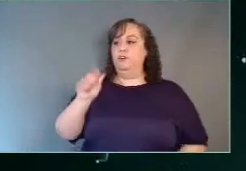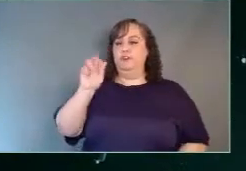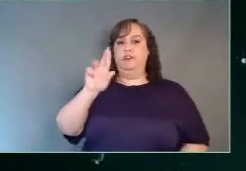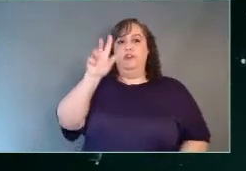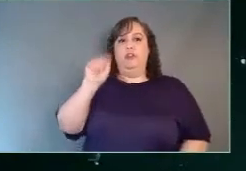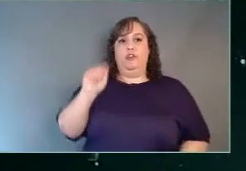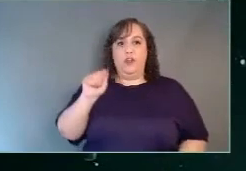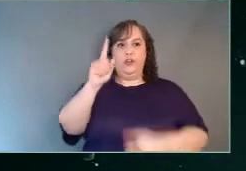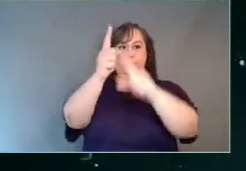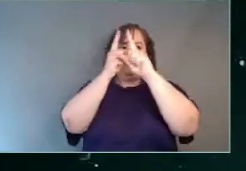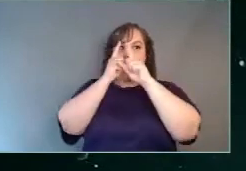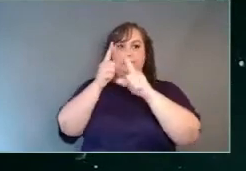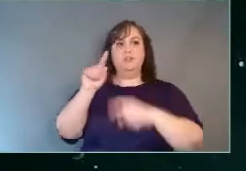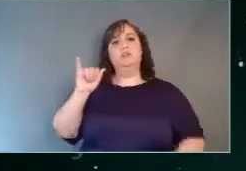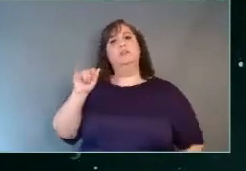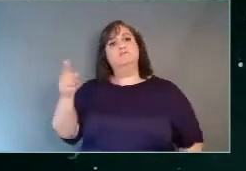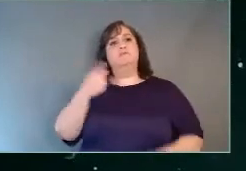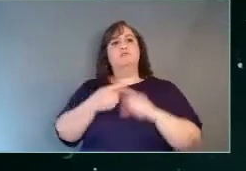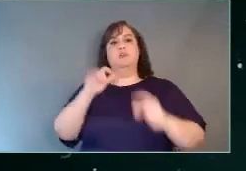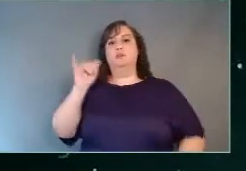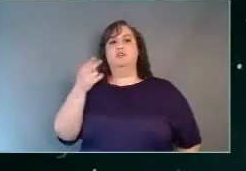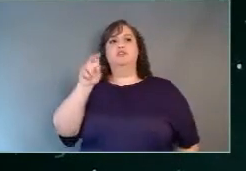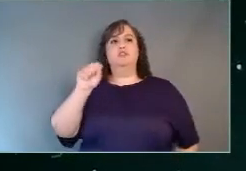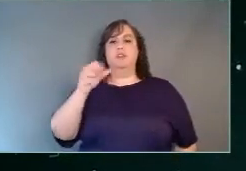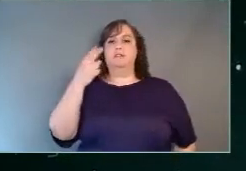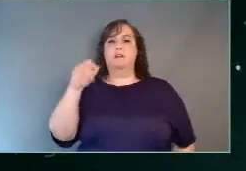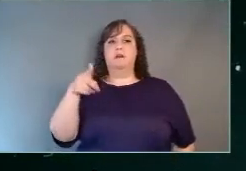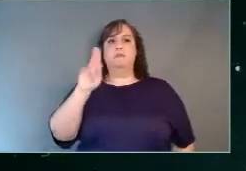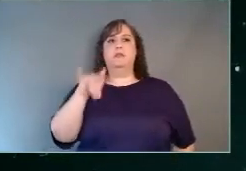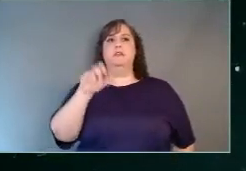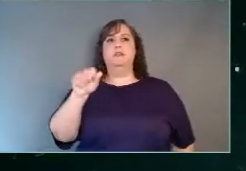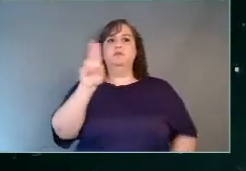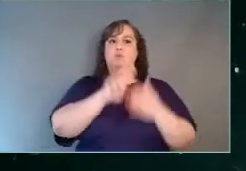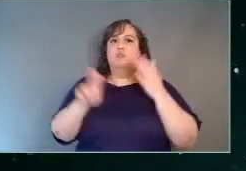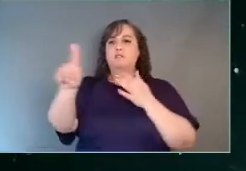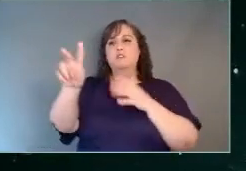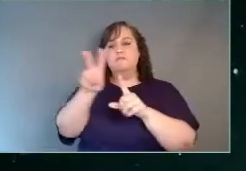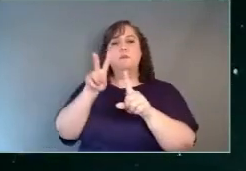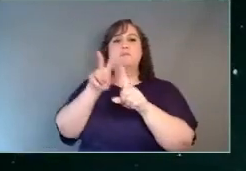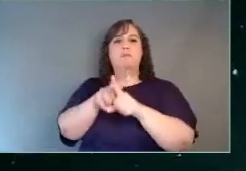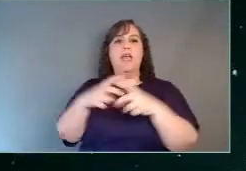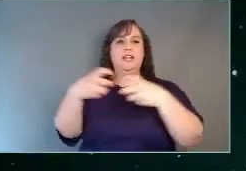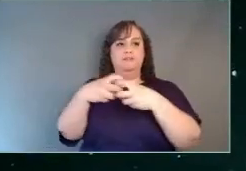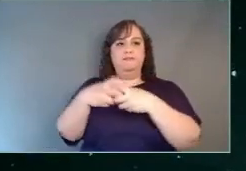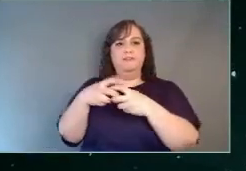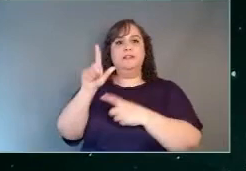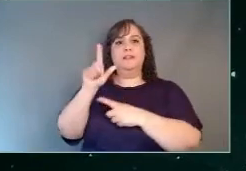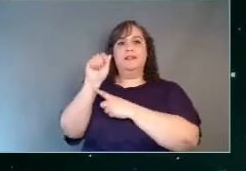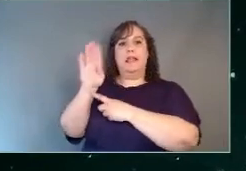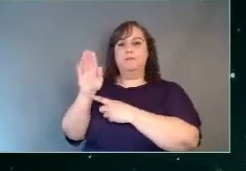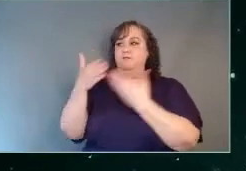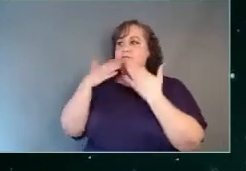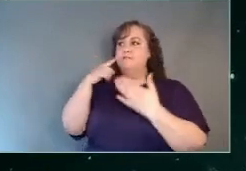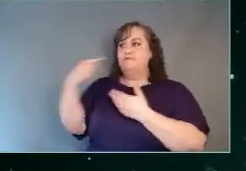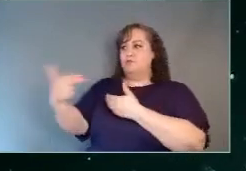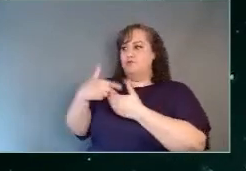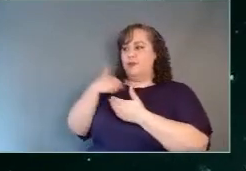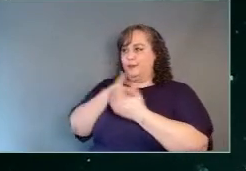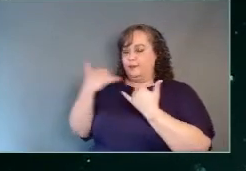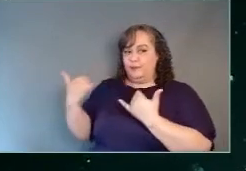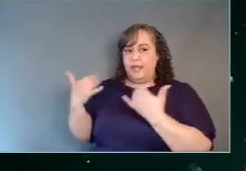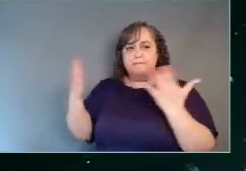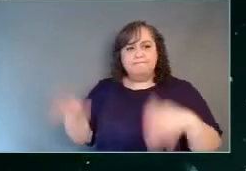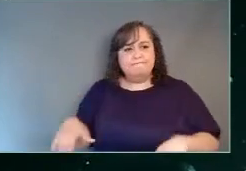same? That is a great question, Bree. So, no, asteroids aren't all the same. These objects